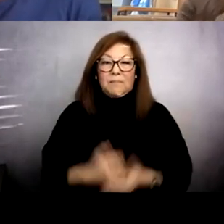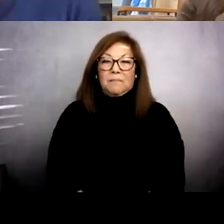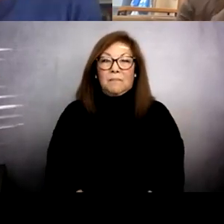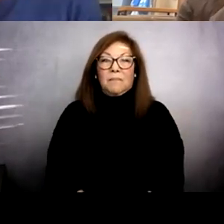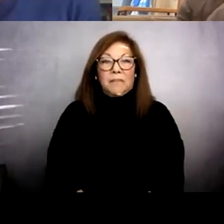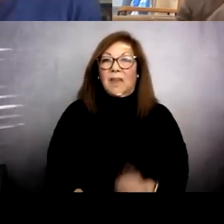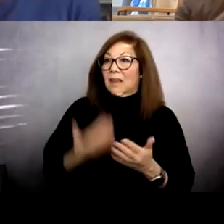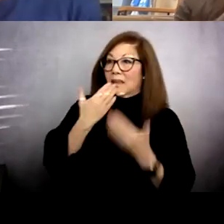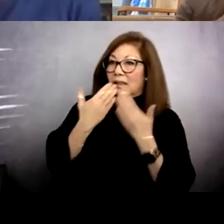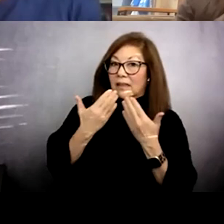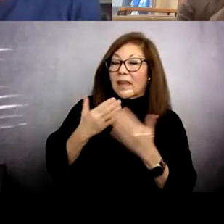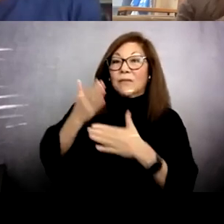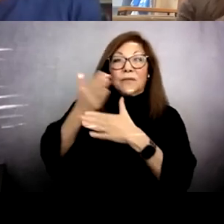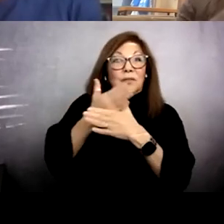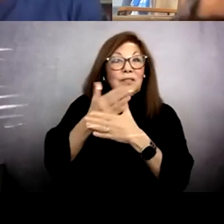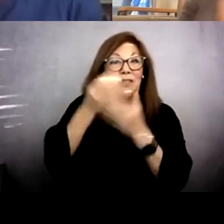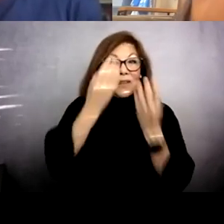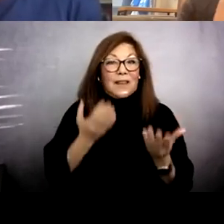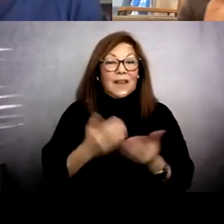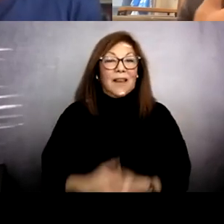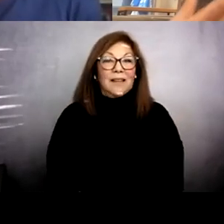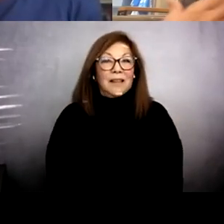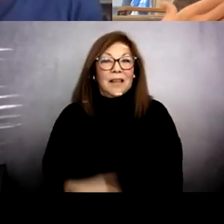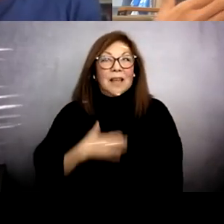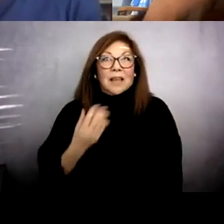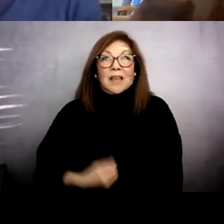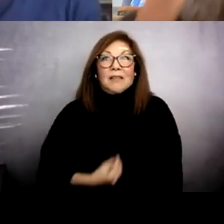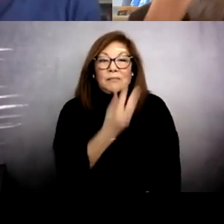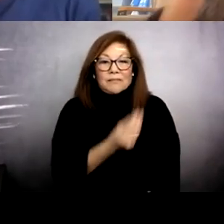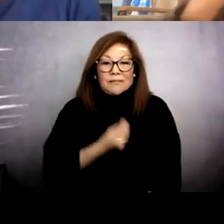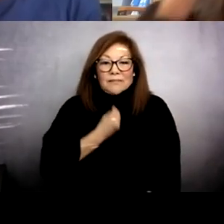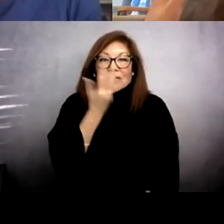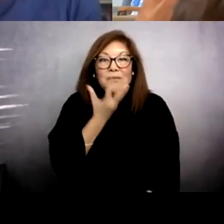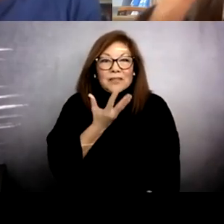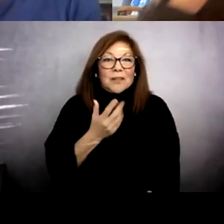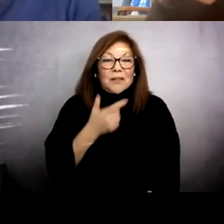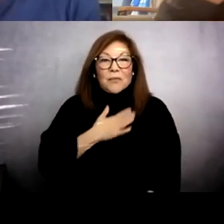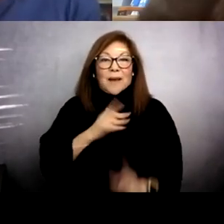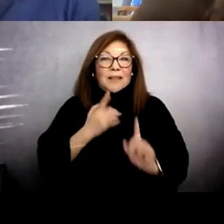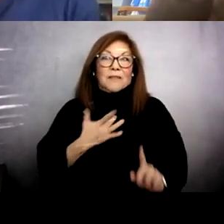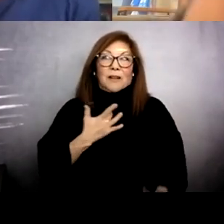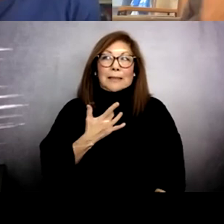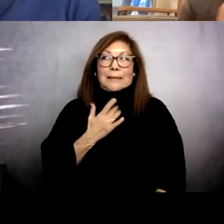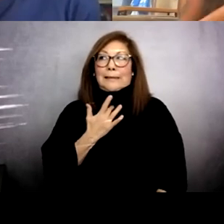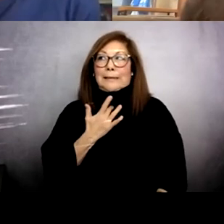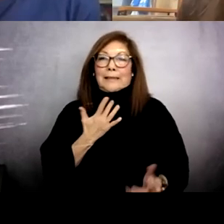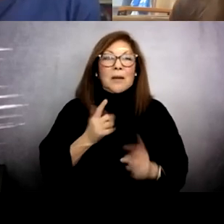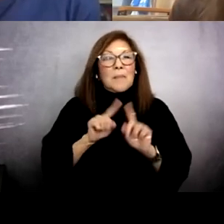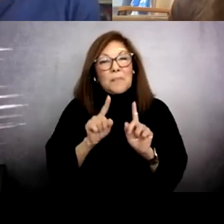Yeah, thanks, Lawrence, for sharing that. That gave me inspiration for my answer, because I was a little bit stuck initially. But I